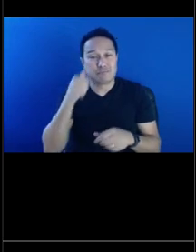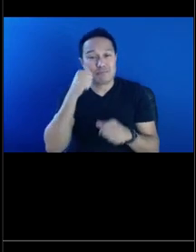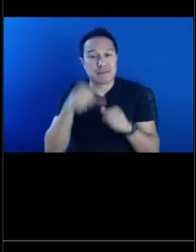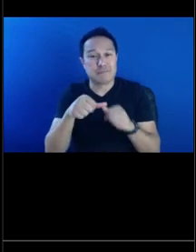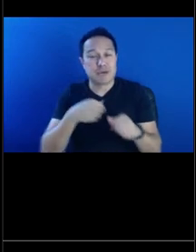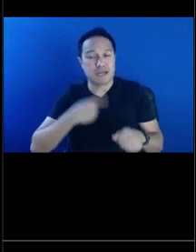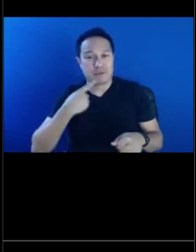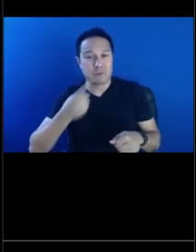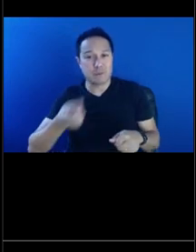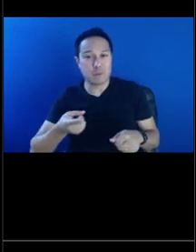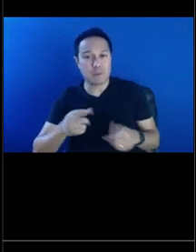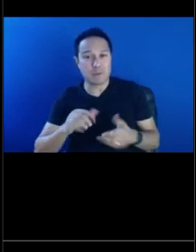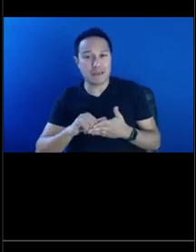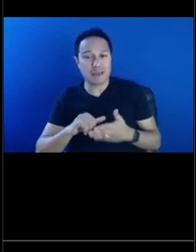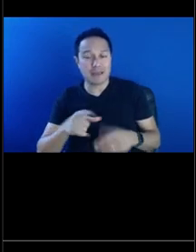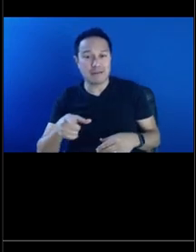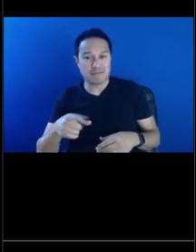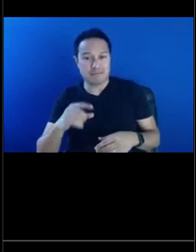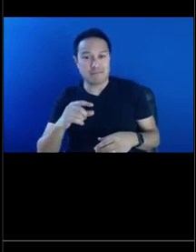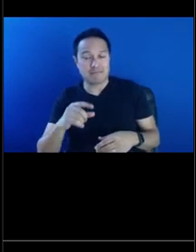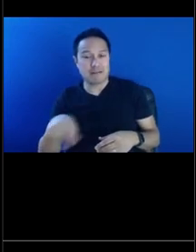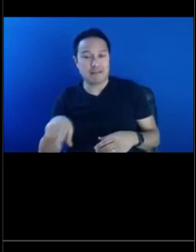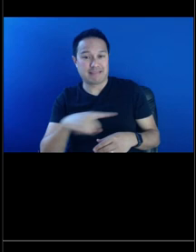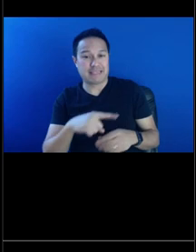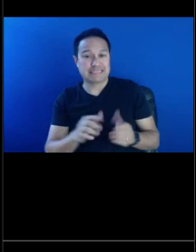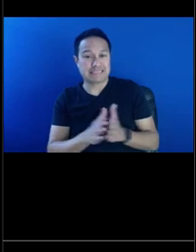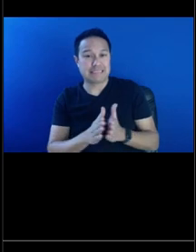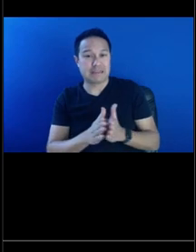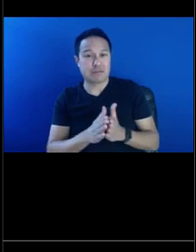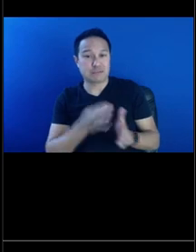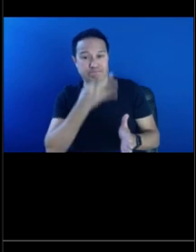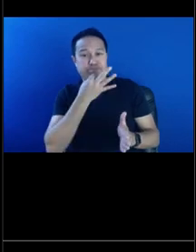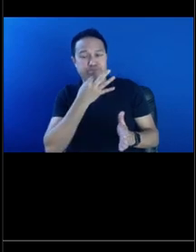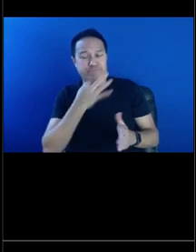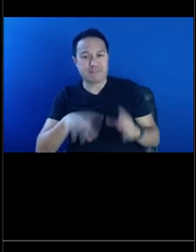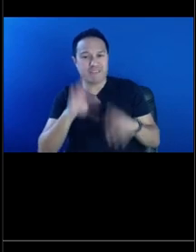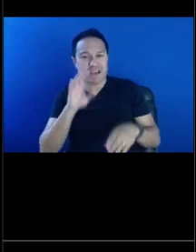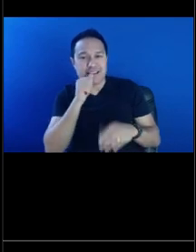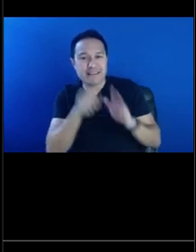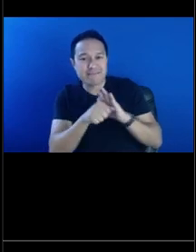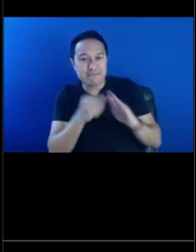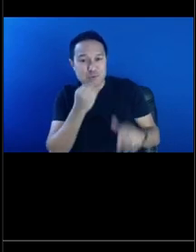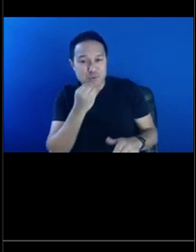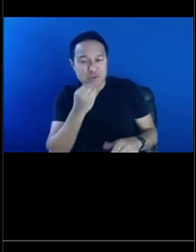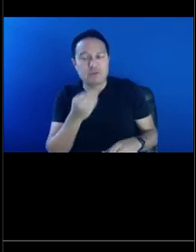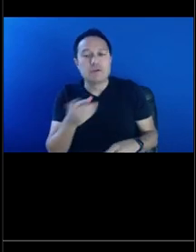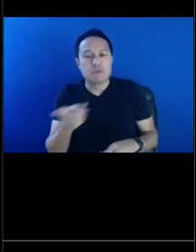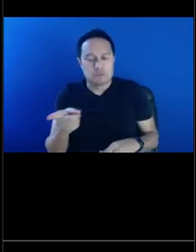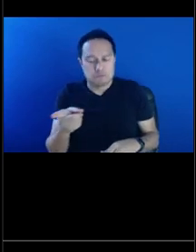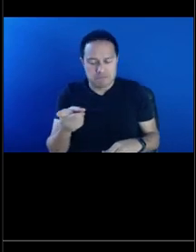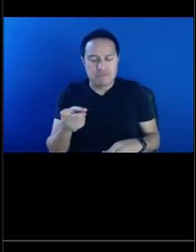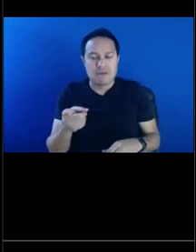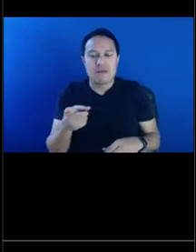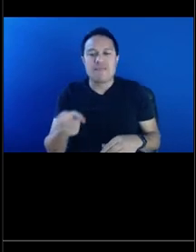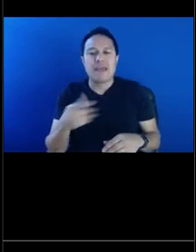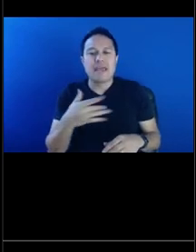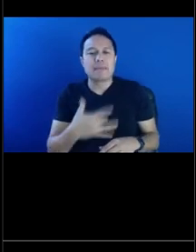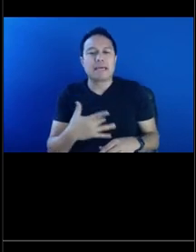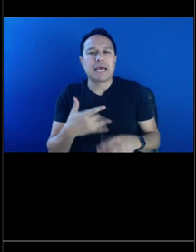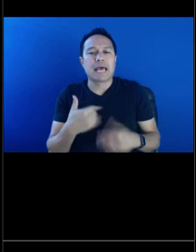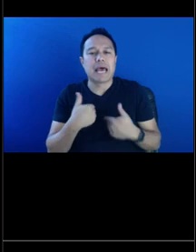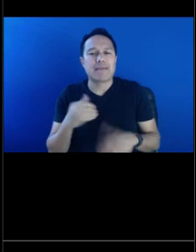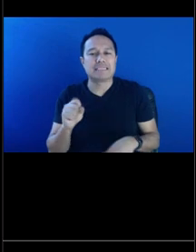are hidden along the bottom of the seafloor. So monk seals really specialize in a style of catching